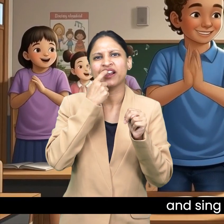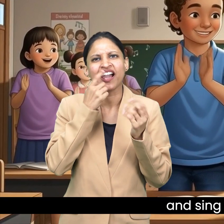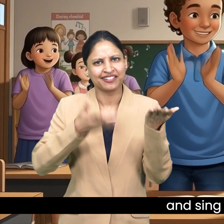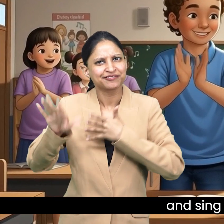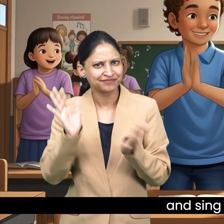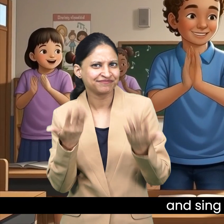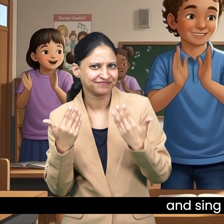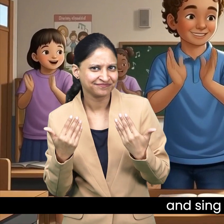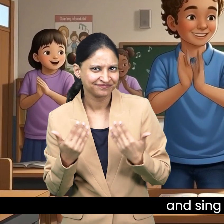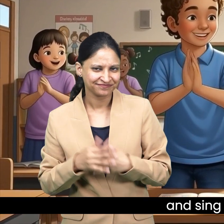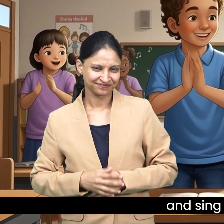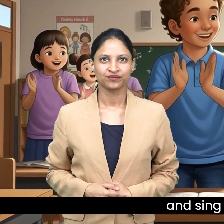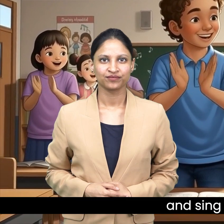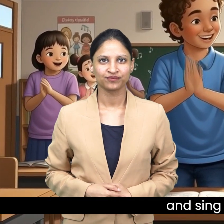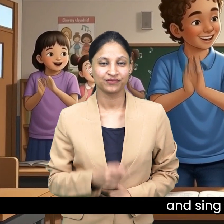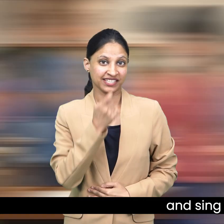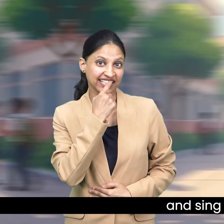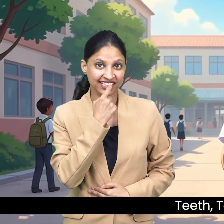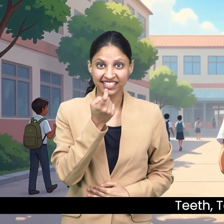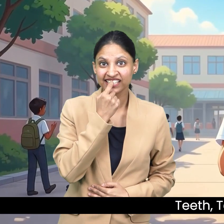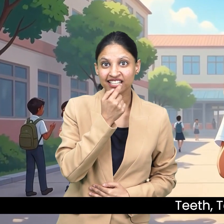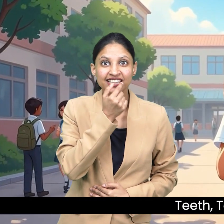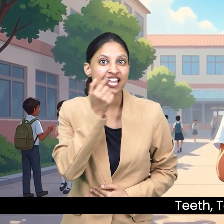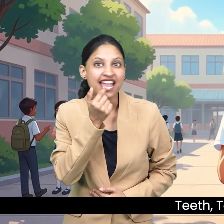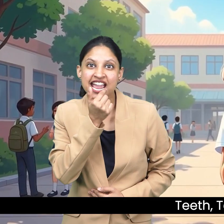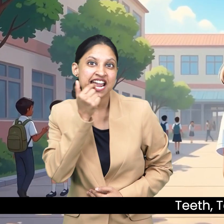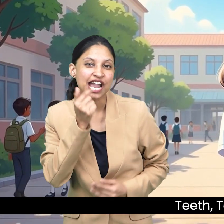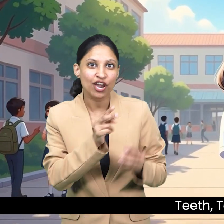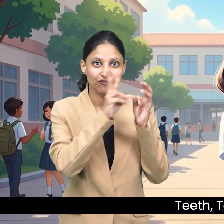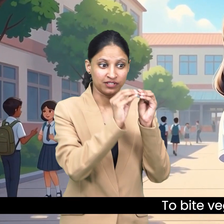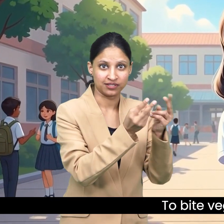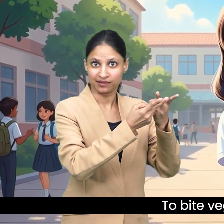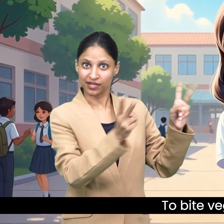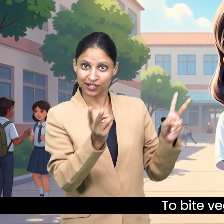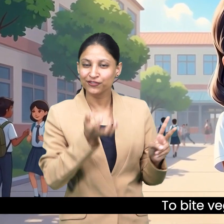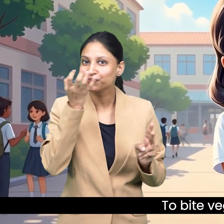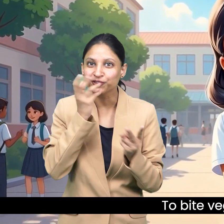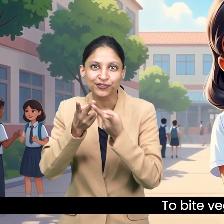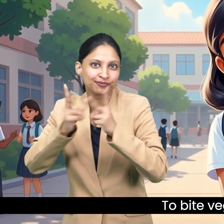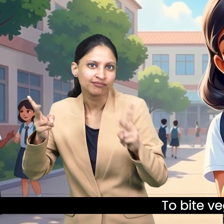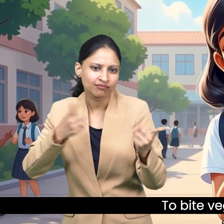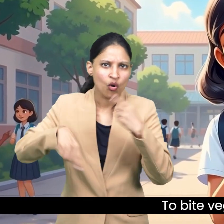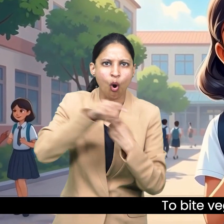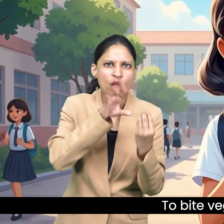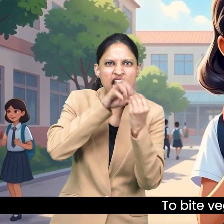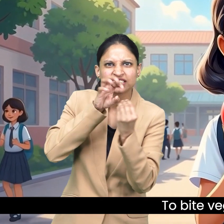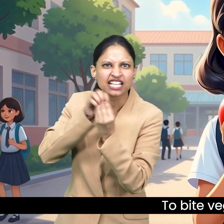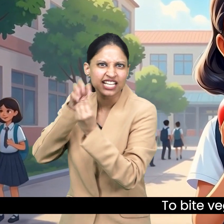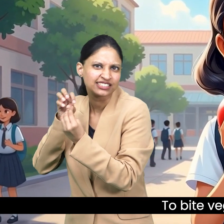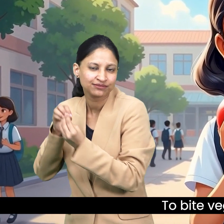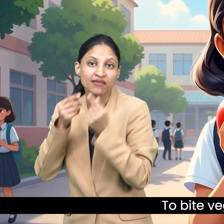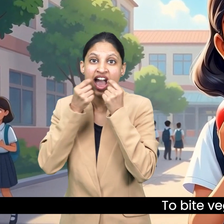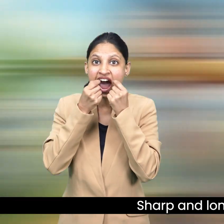sing along with Toothy. Teeth, teeth, the incisors to bite vegetables and